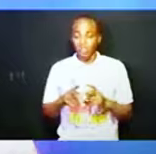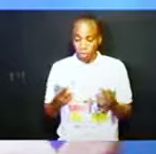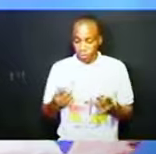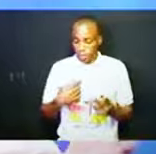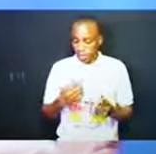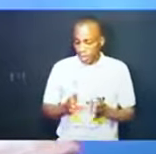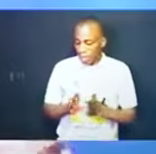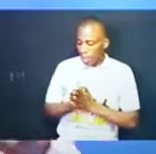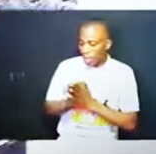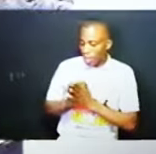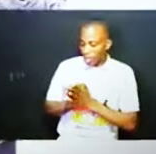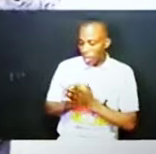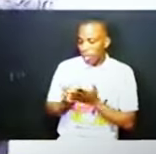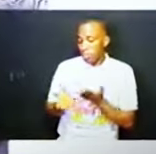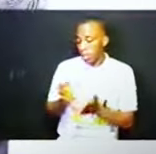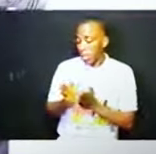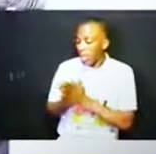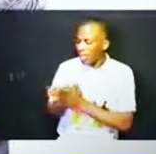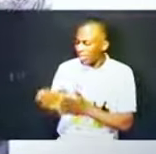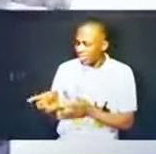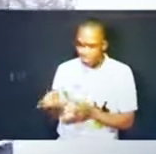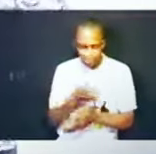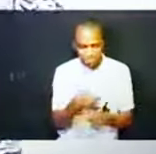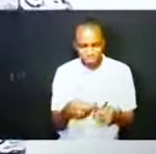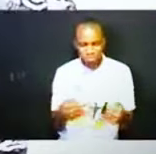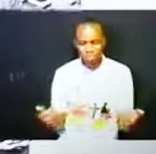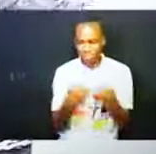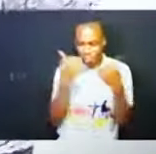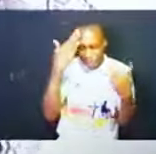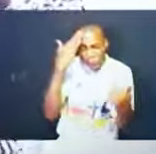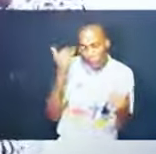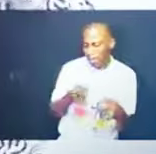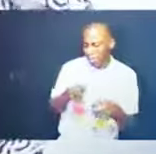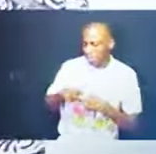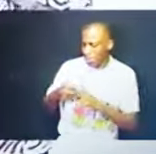asked one of them as to what the issue is.